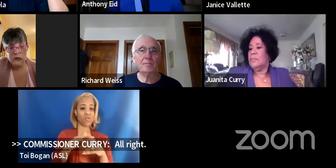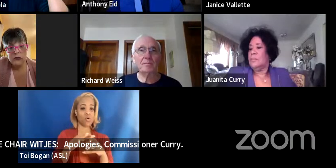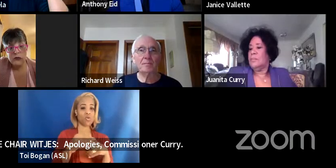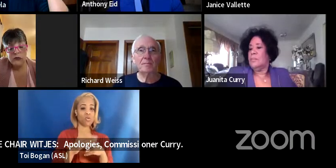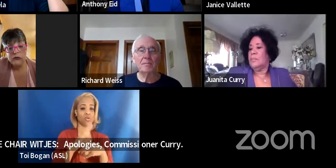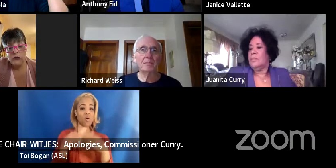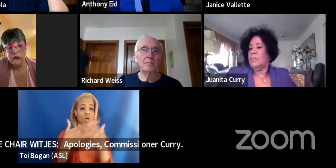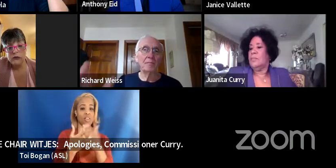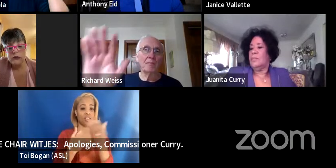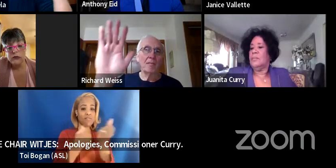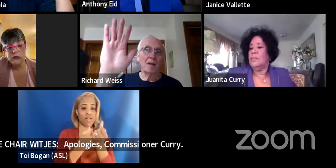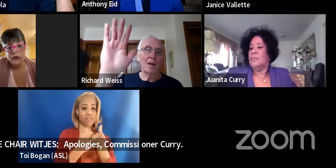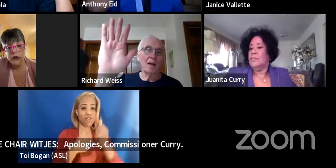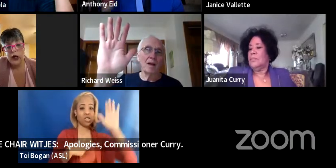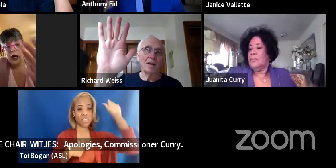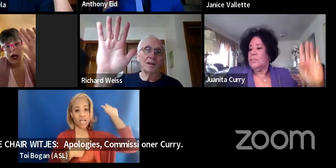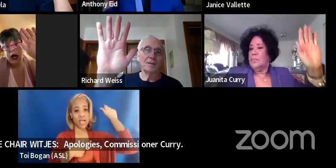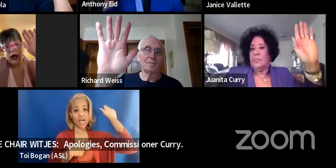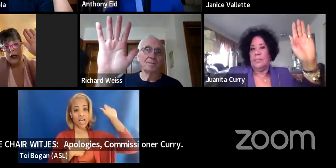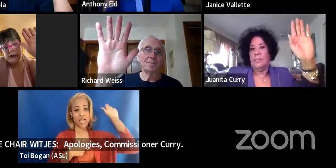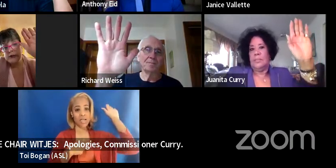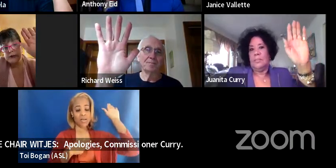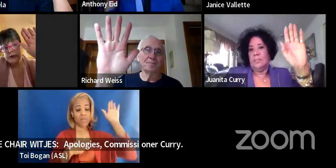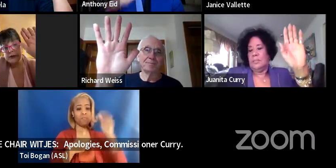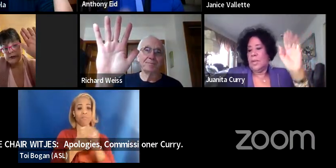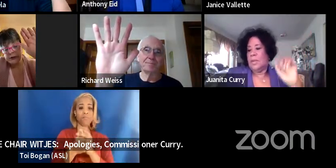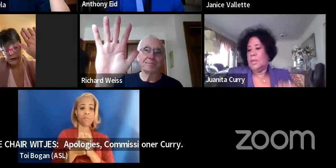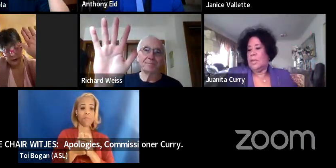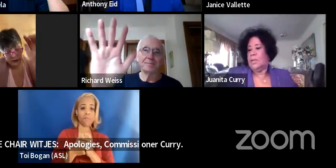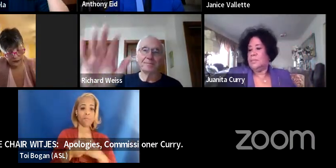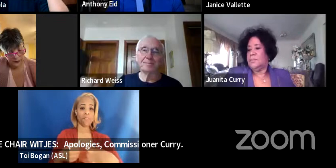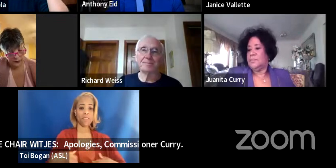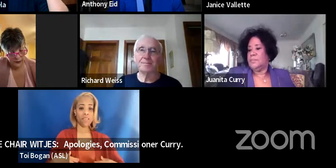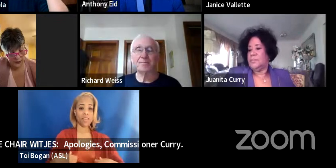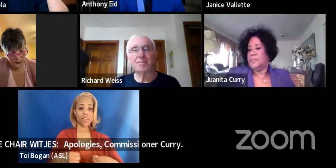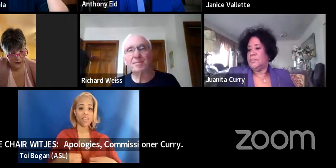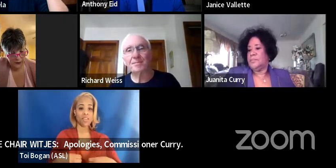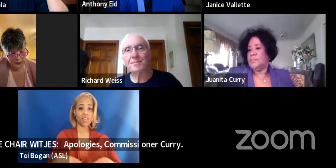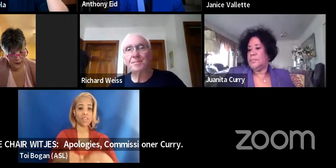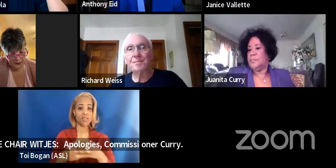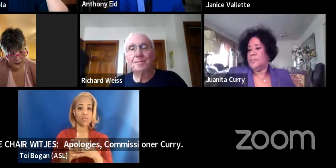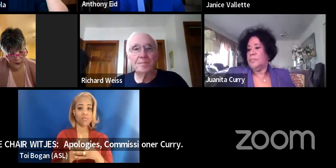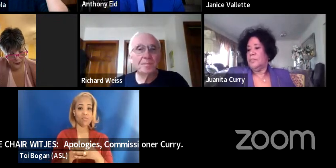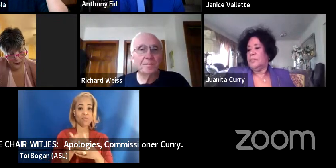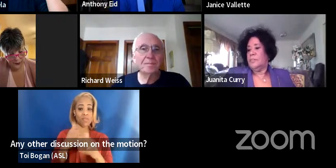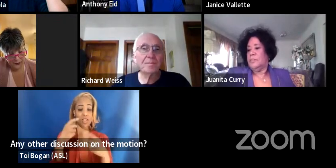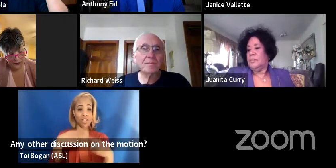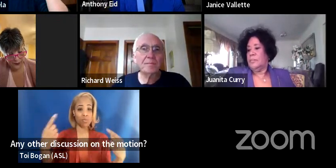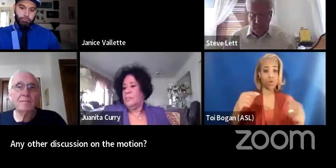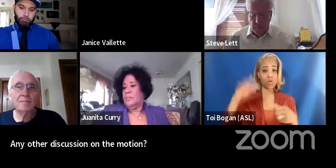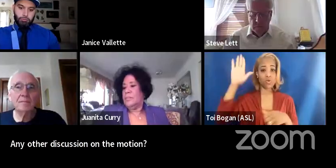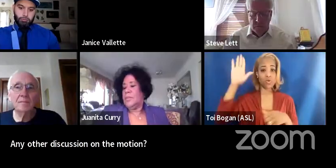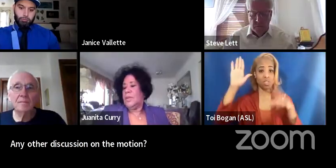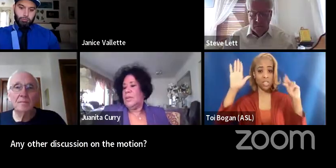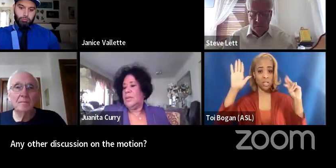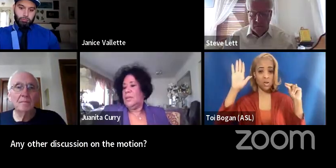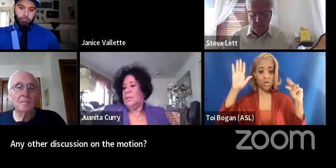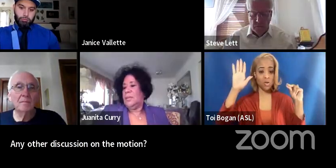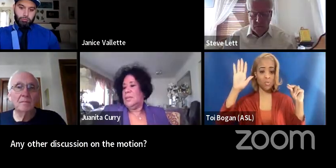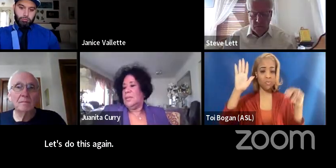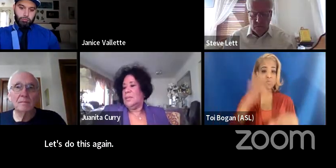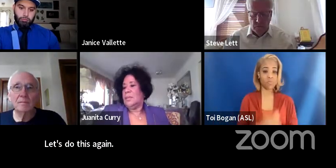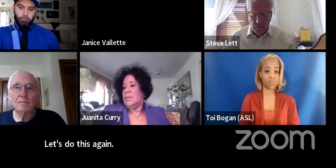All in favor, please raise your hand and say aye. Aye. Aye. All opposed, raise your hand and say nay.